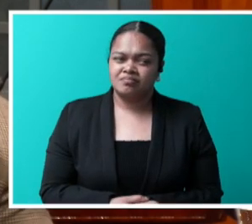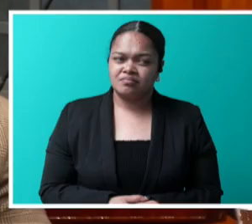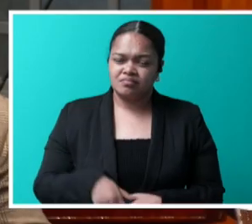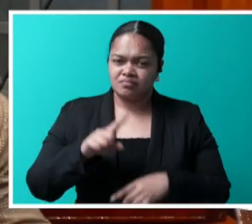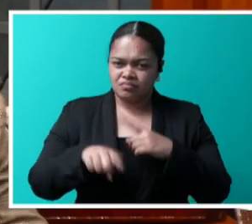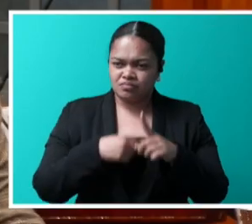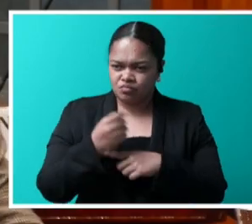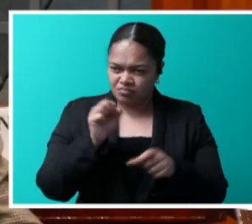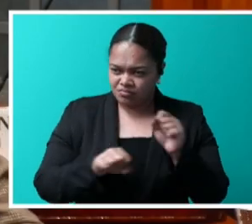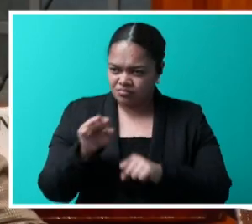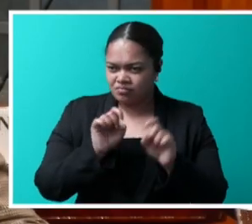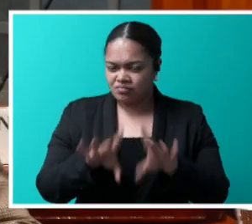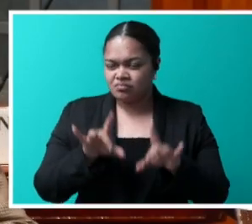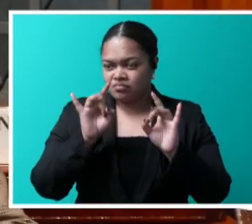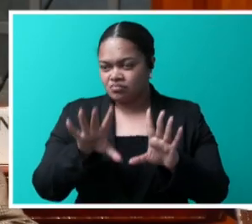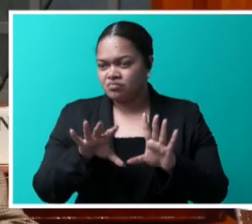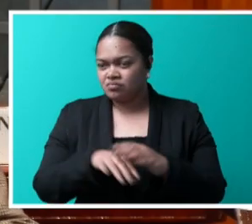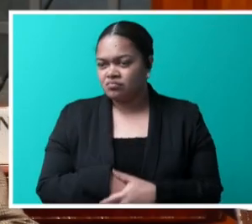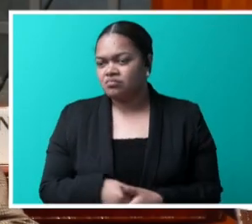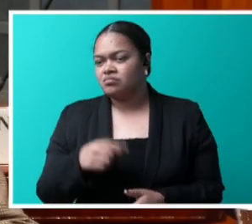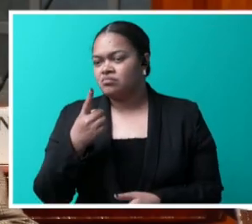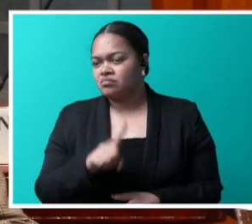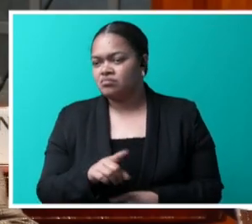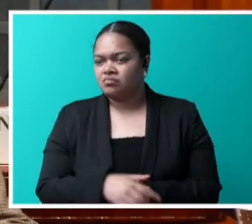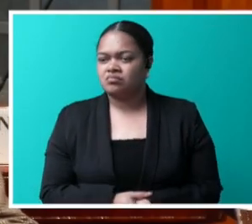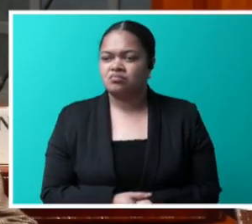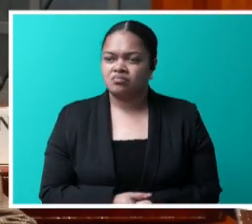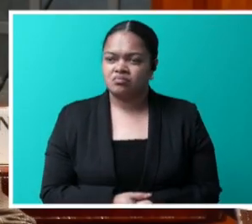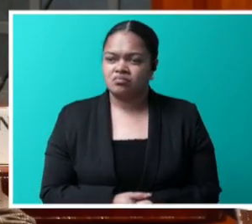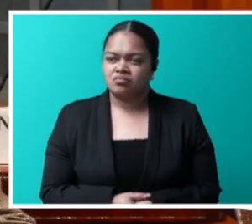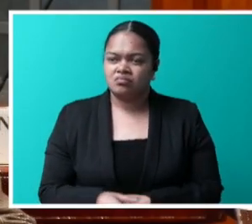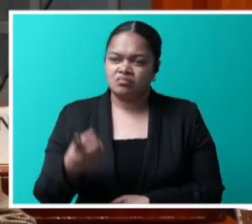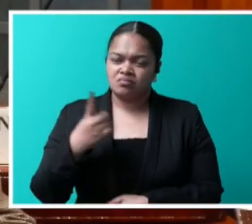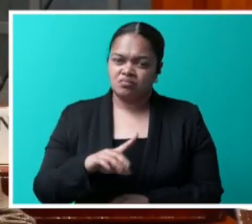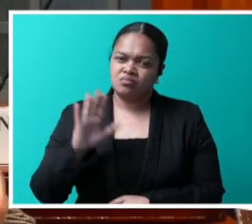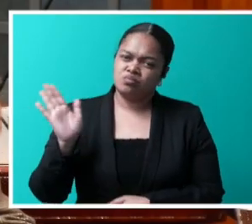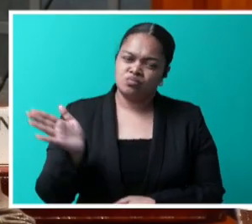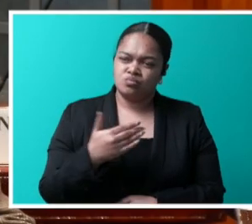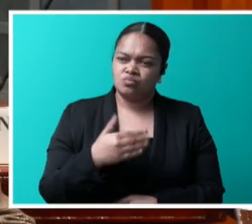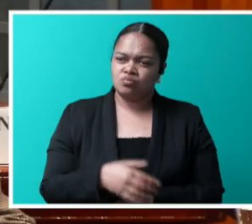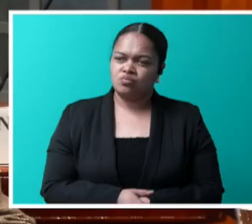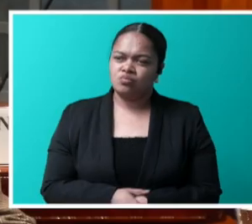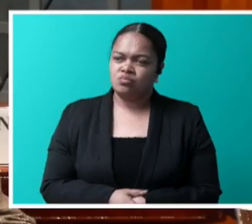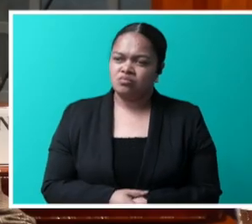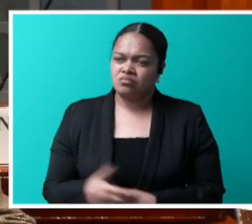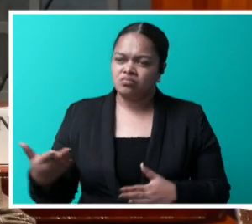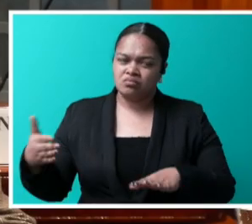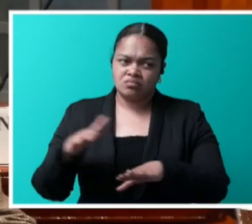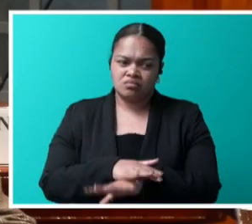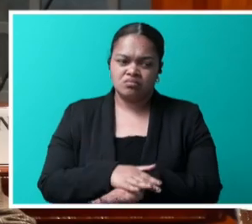Australia, the captain of the helicopter, and the MRD team, and the entire facility covered